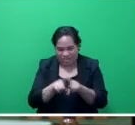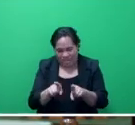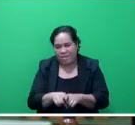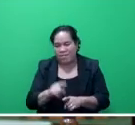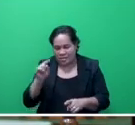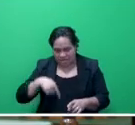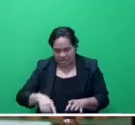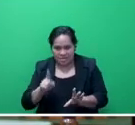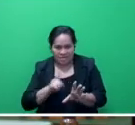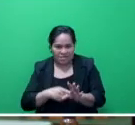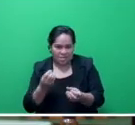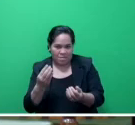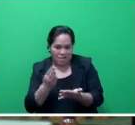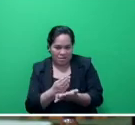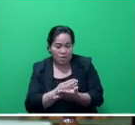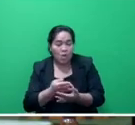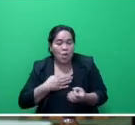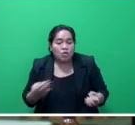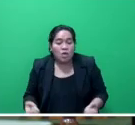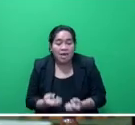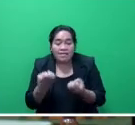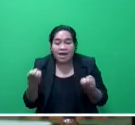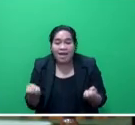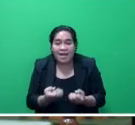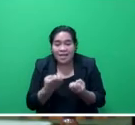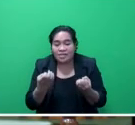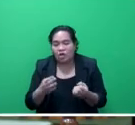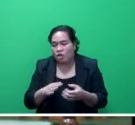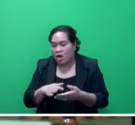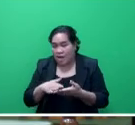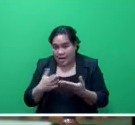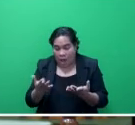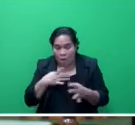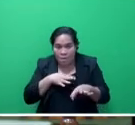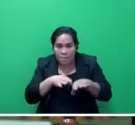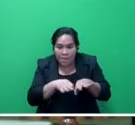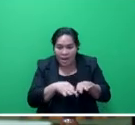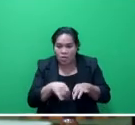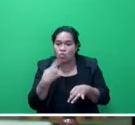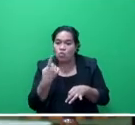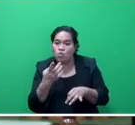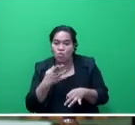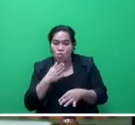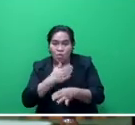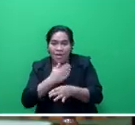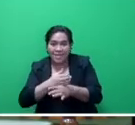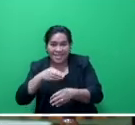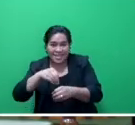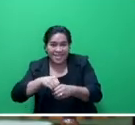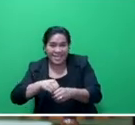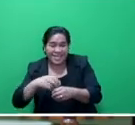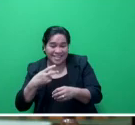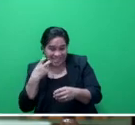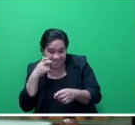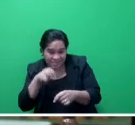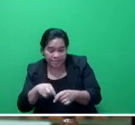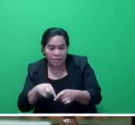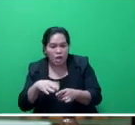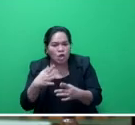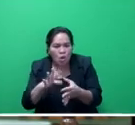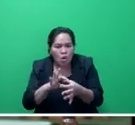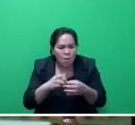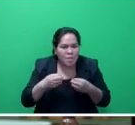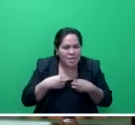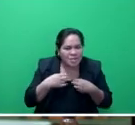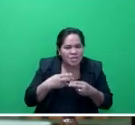to encourage more operators to build this industry better in preparation of the reopening of the borders. Under a short life investment